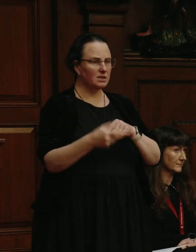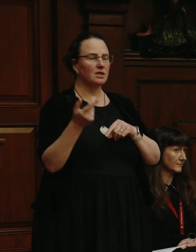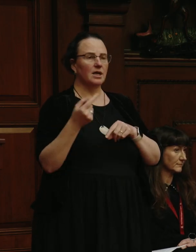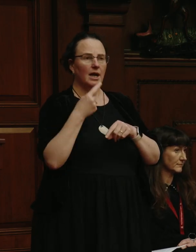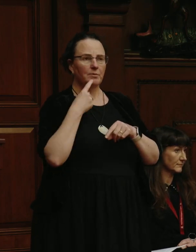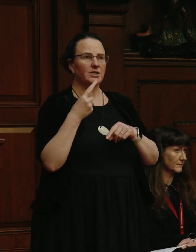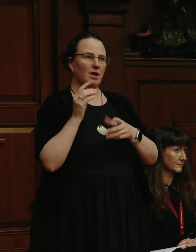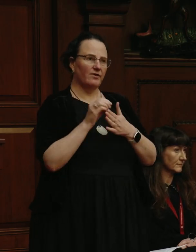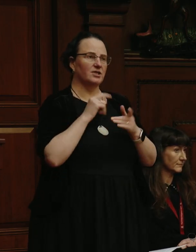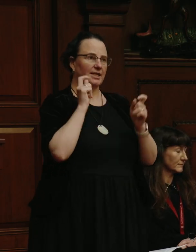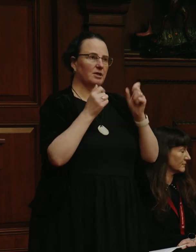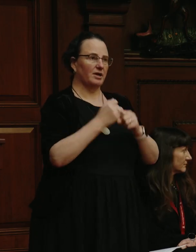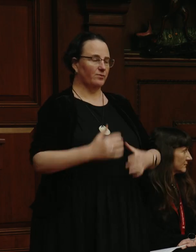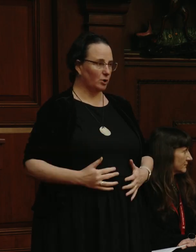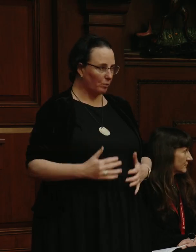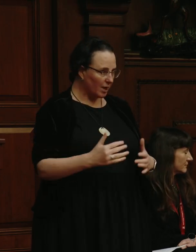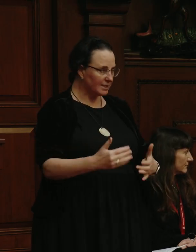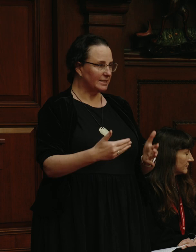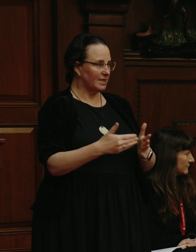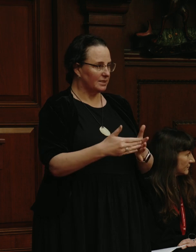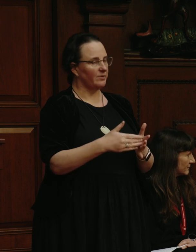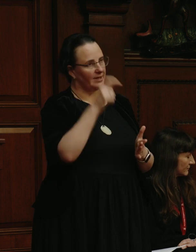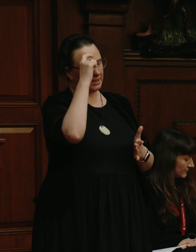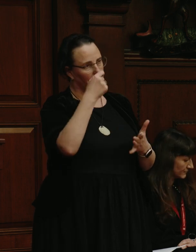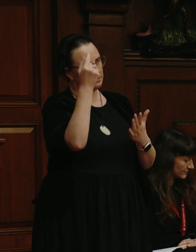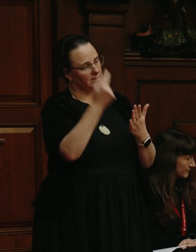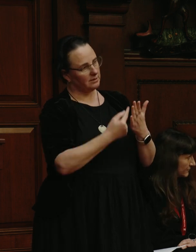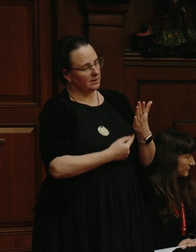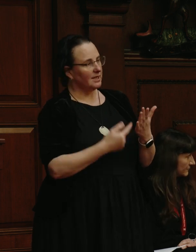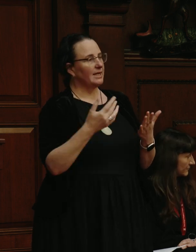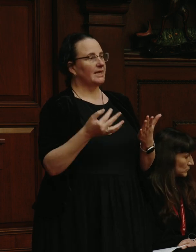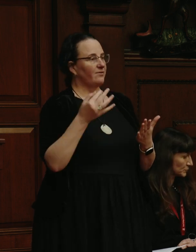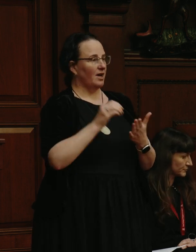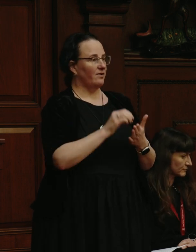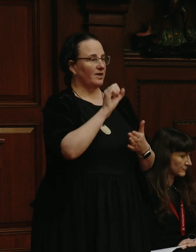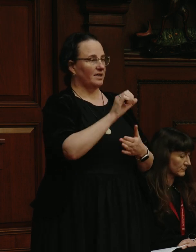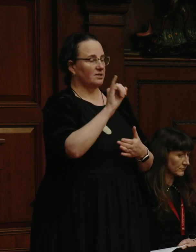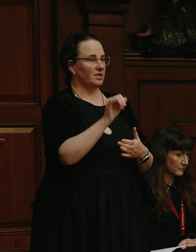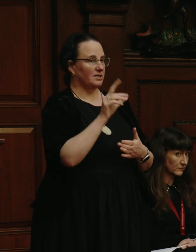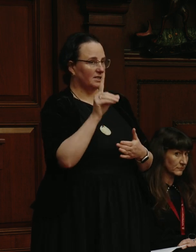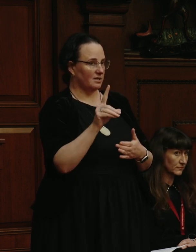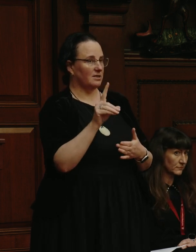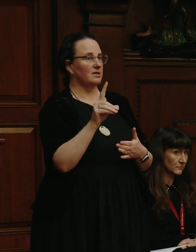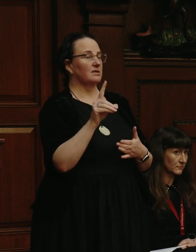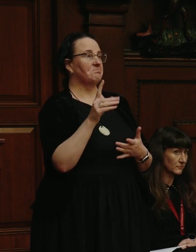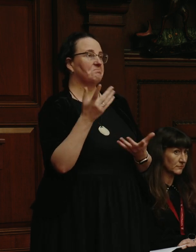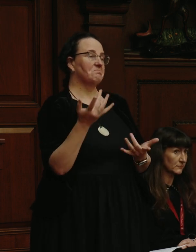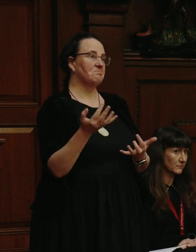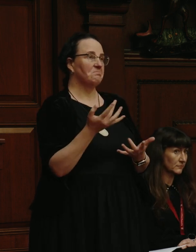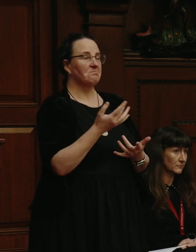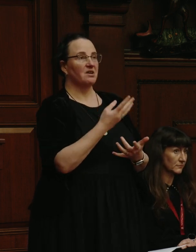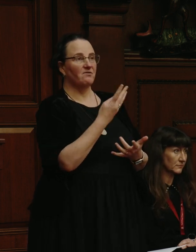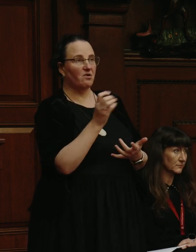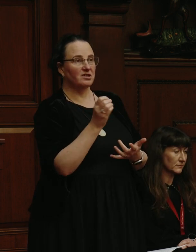pregnancy considerations. A lot of patients with Sjögren's present, when fertility, in their